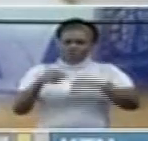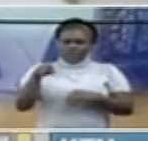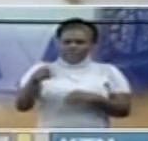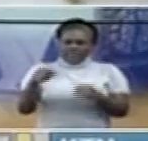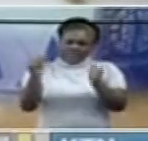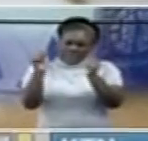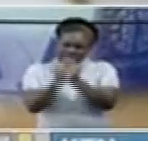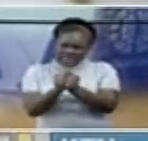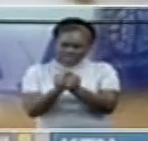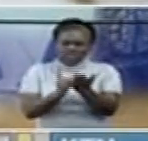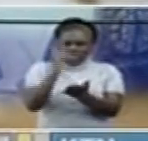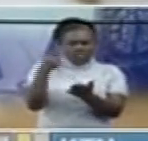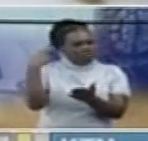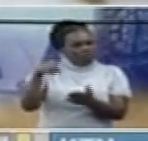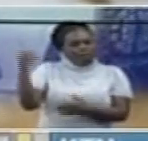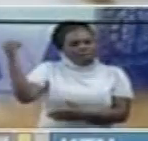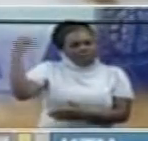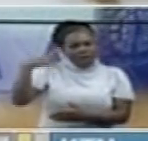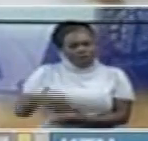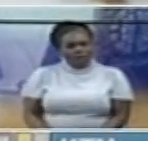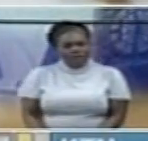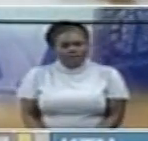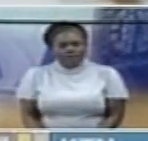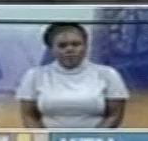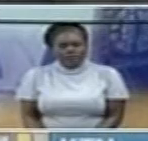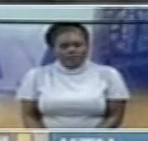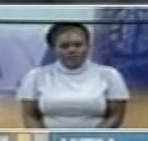least 10 shillings to the pump prices.